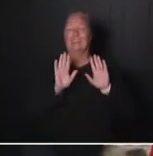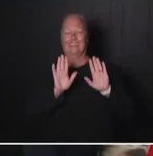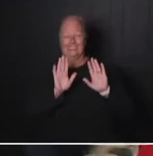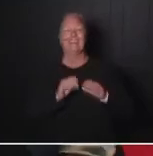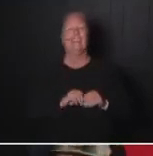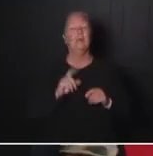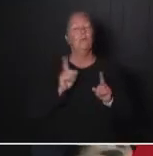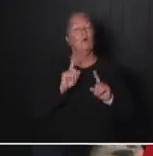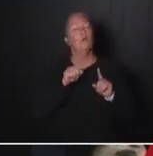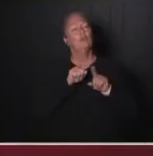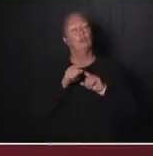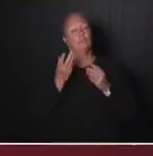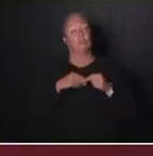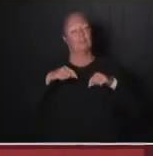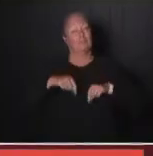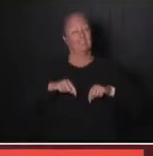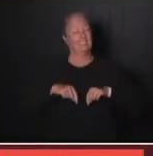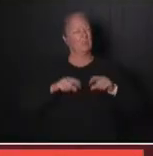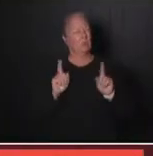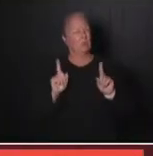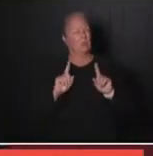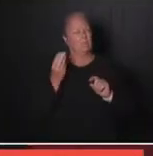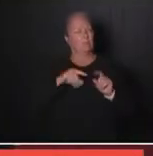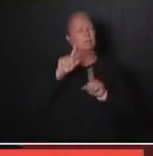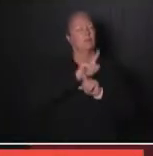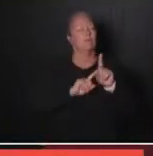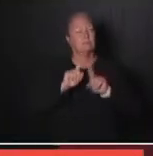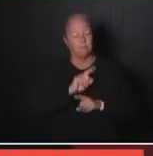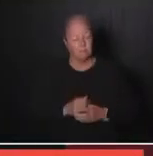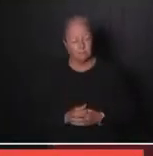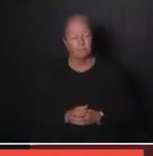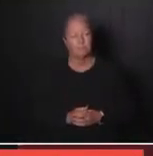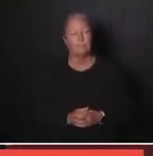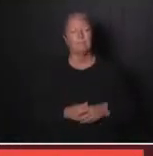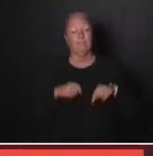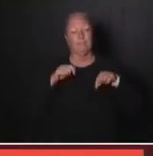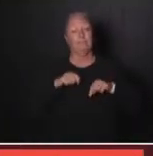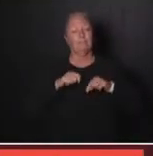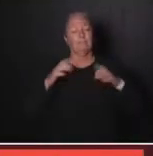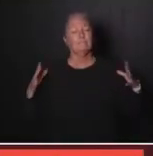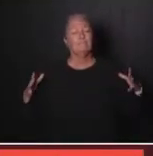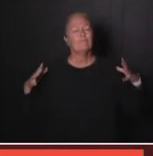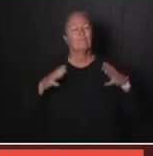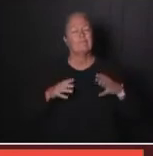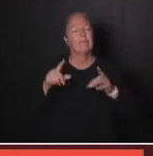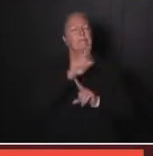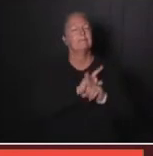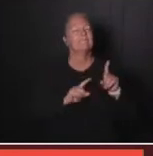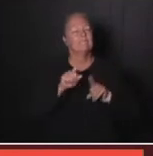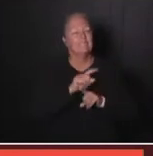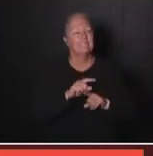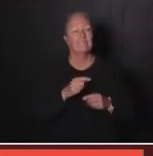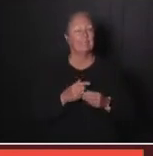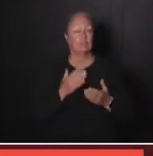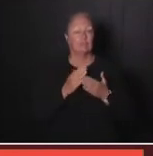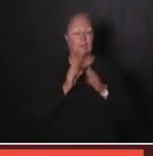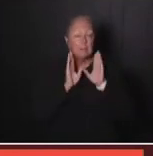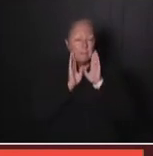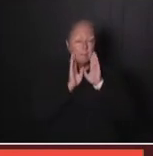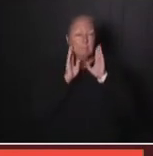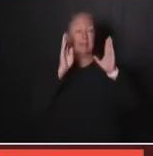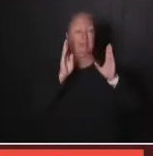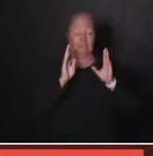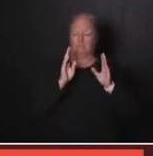from the conference, please. Look, it's been, the conference has come at a really extraordinary moment in our country's